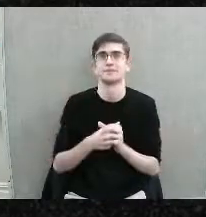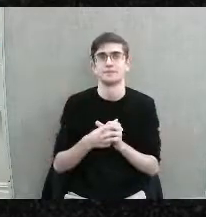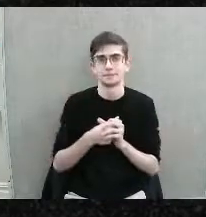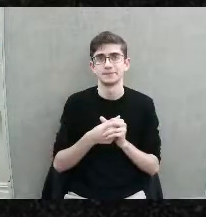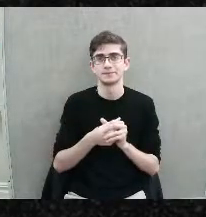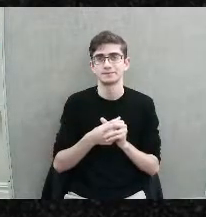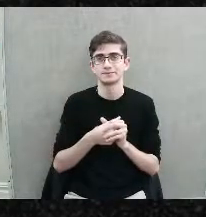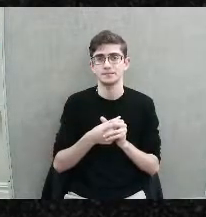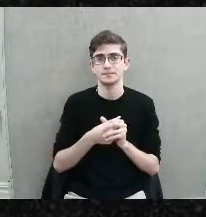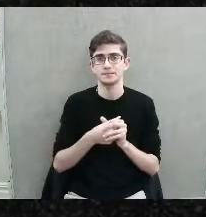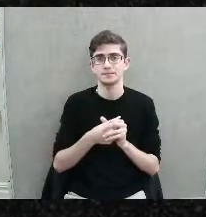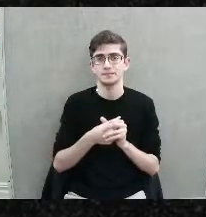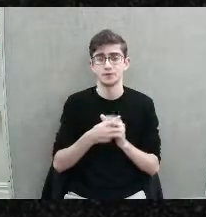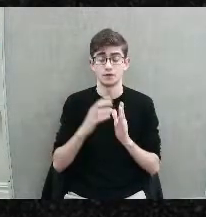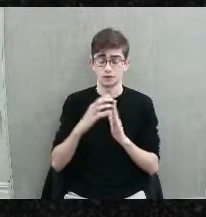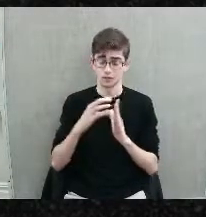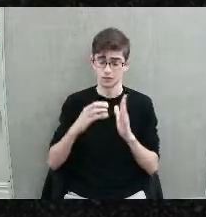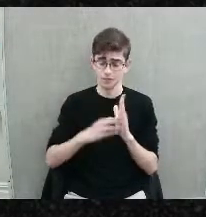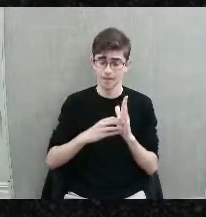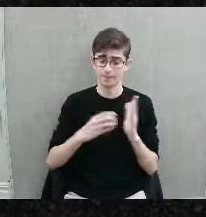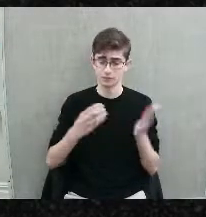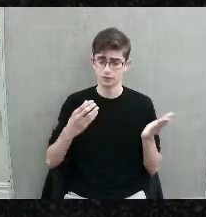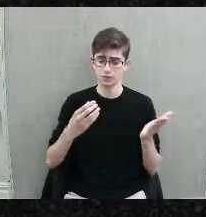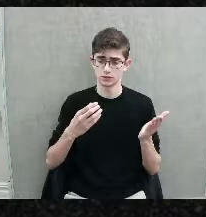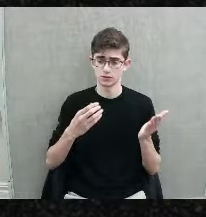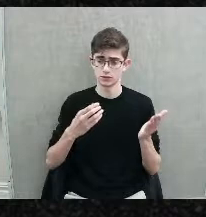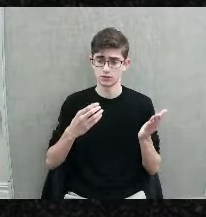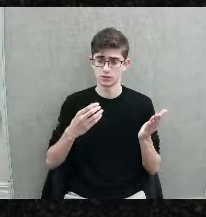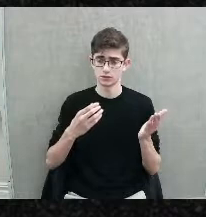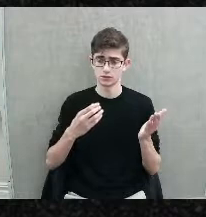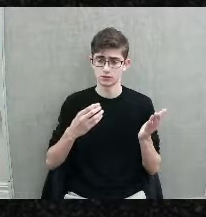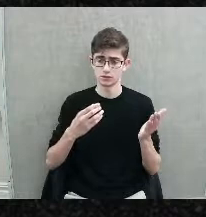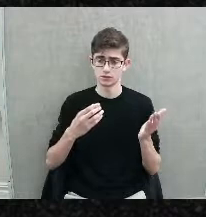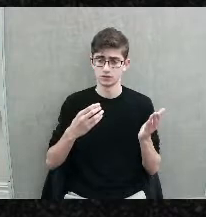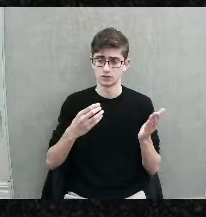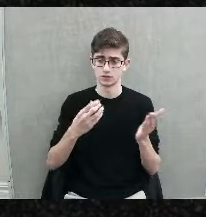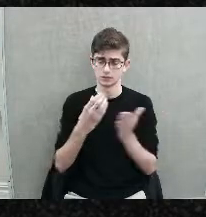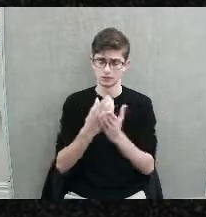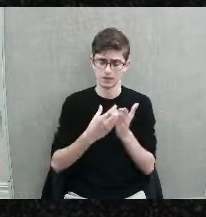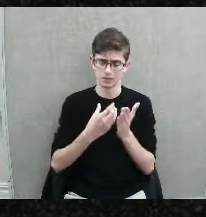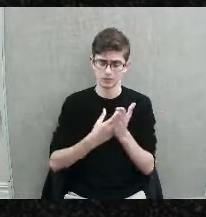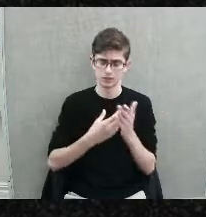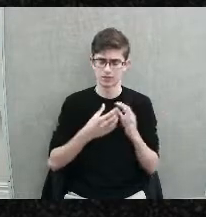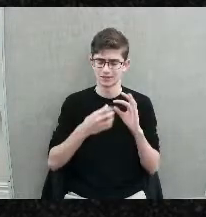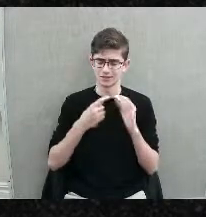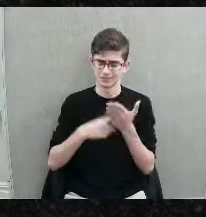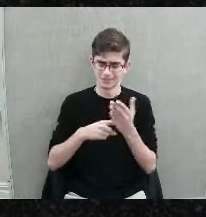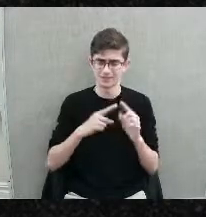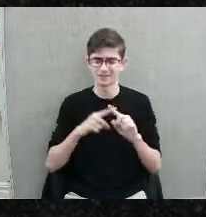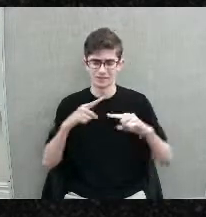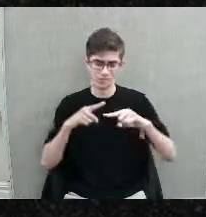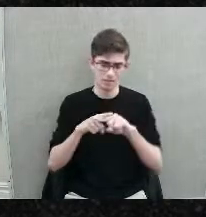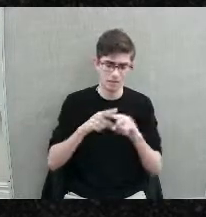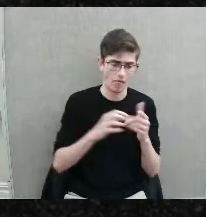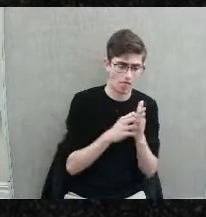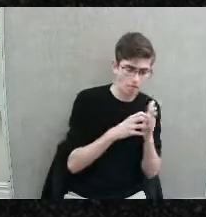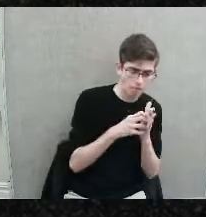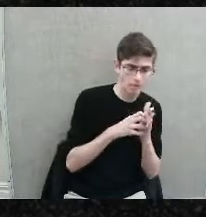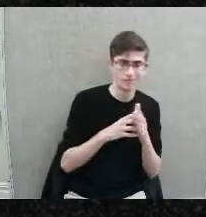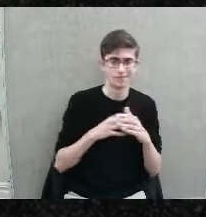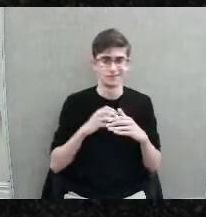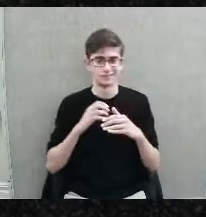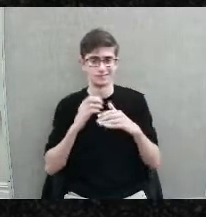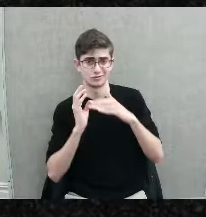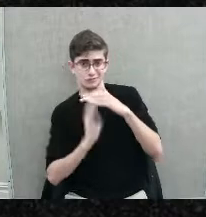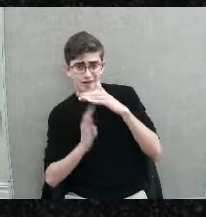And so the sense of the chapters moves through these important paradoxes, vulnerability, the travels and trafficking,